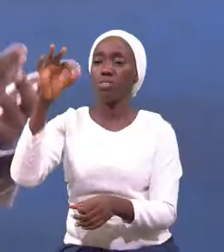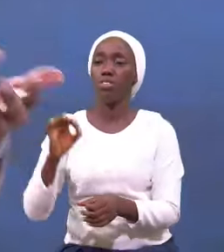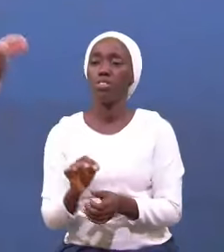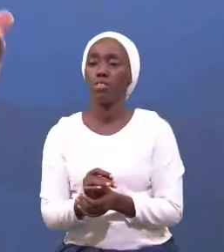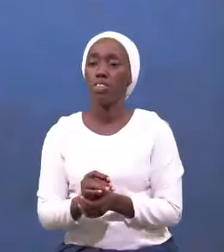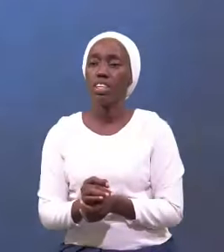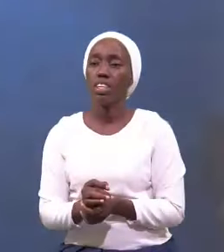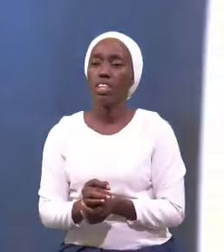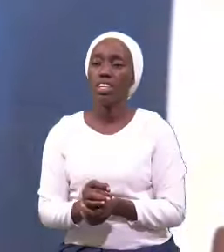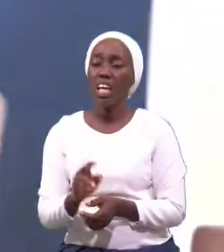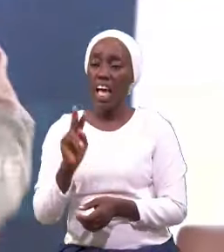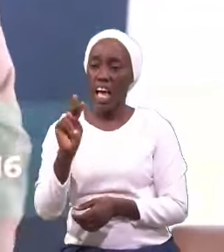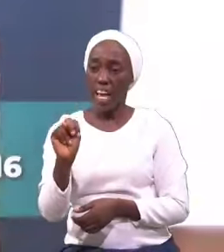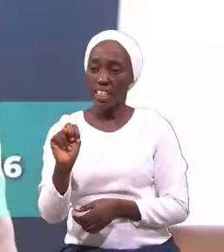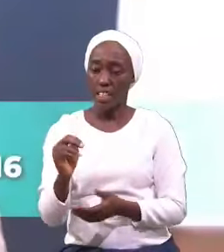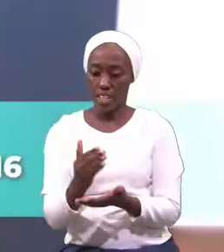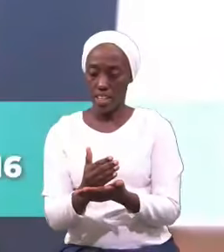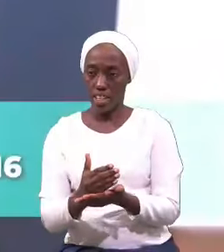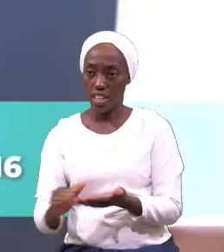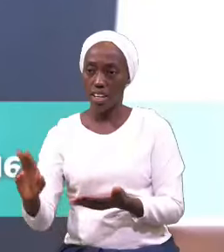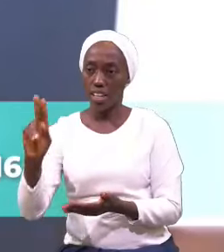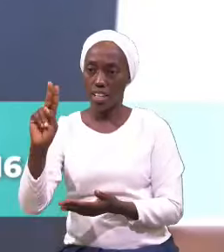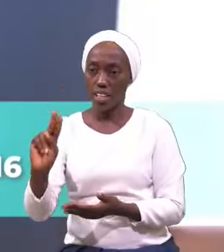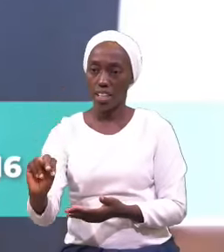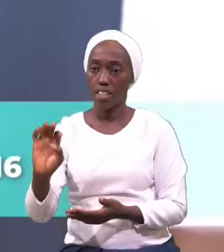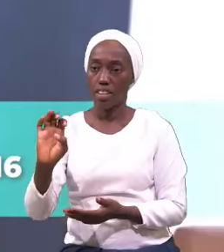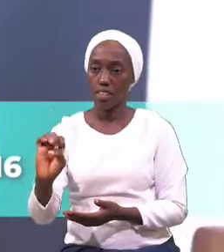And neglect not the Spirit.